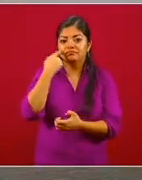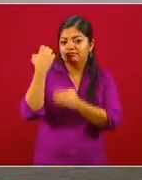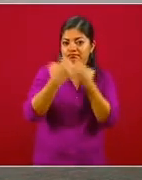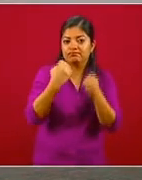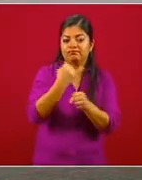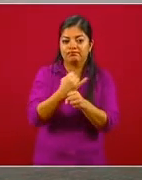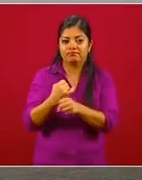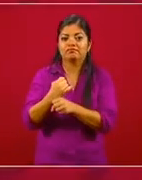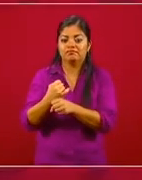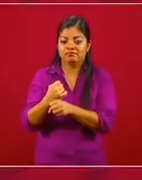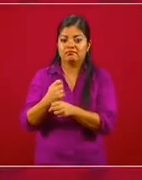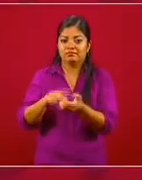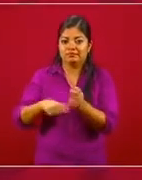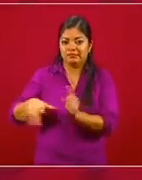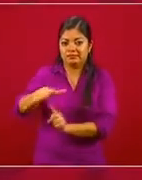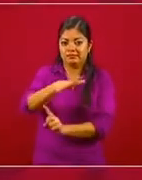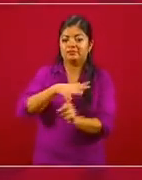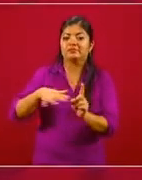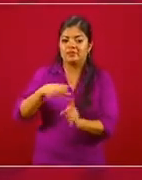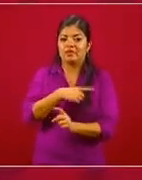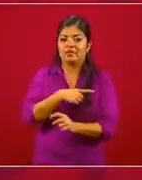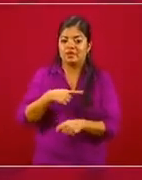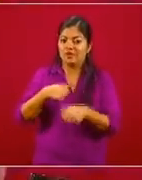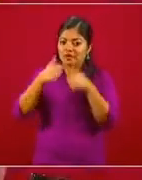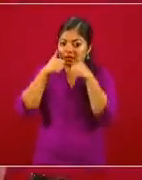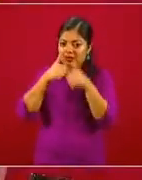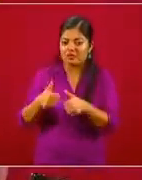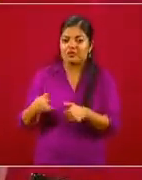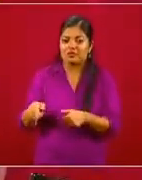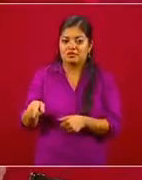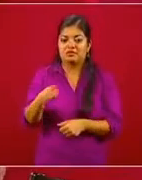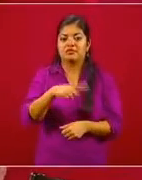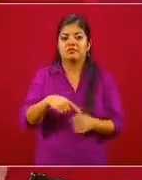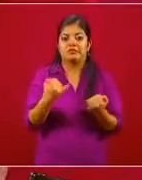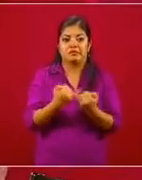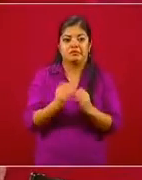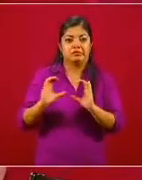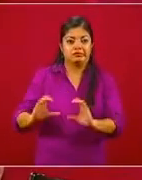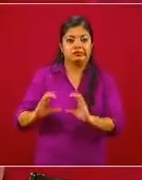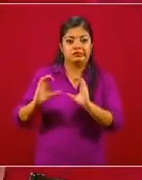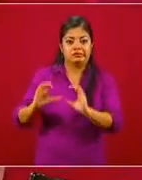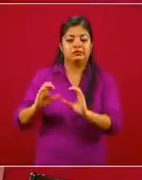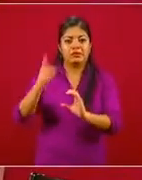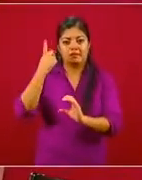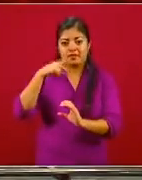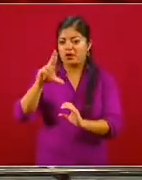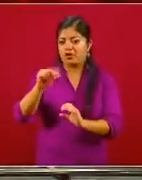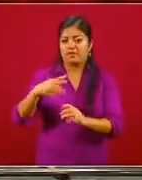reopening any activities or lifting any restrictions tomorrow.